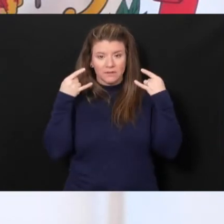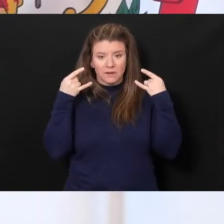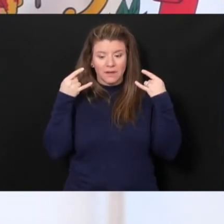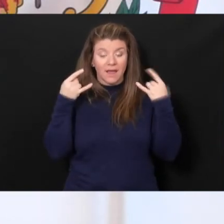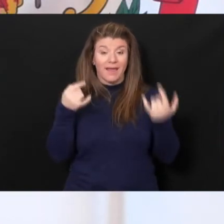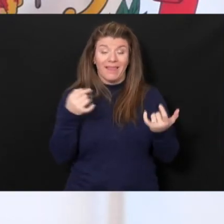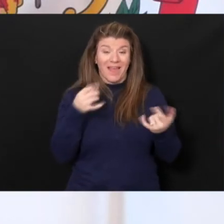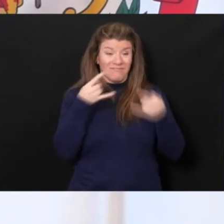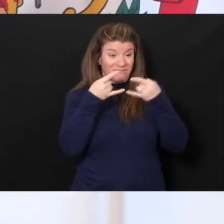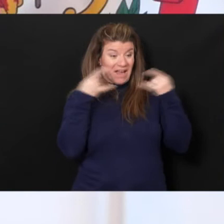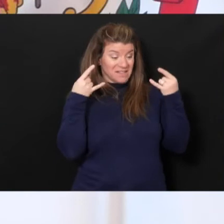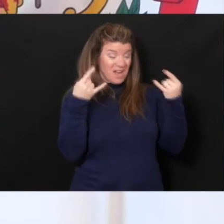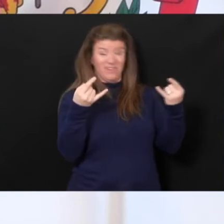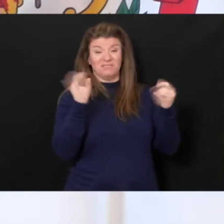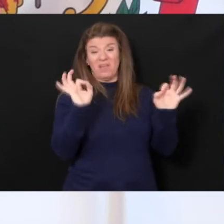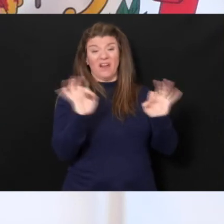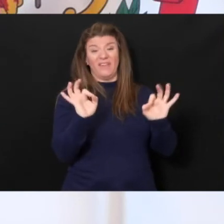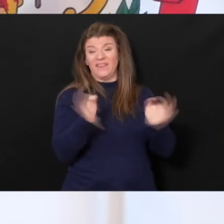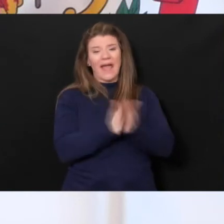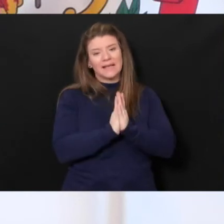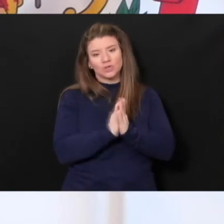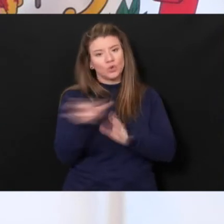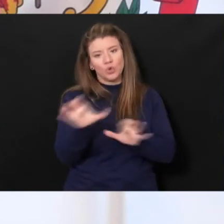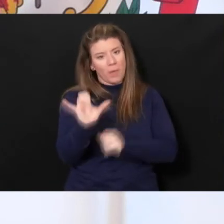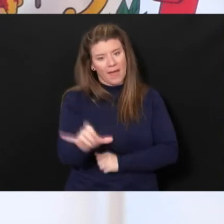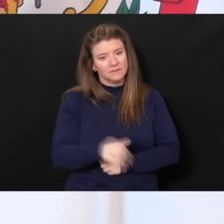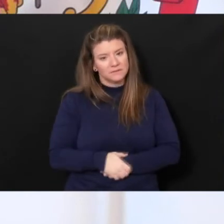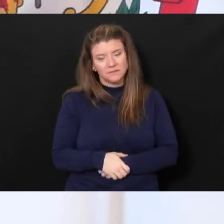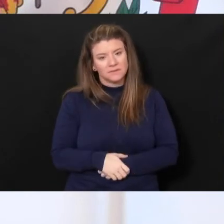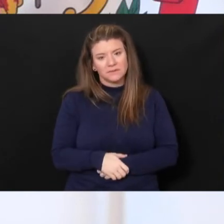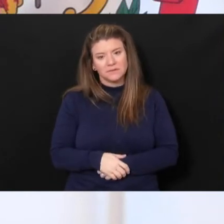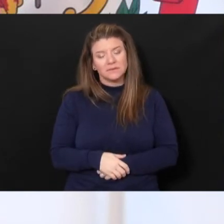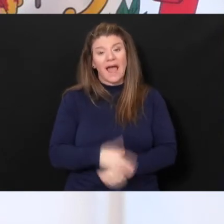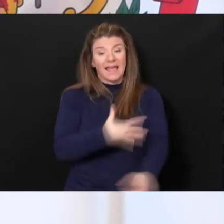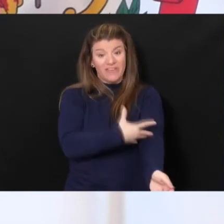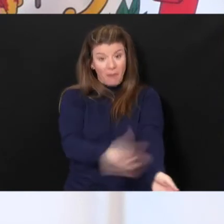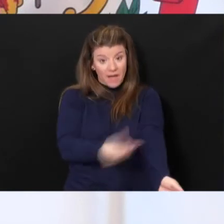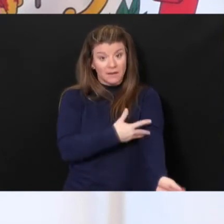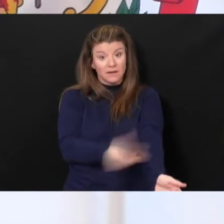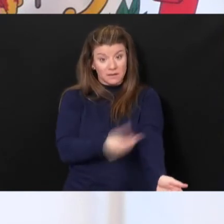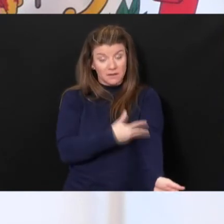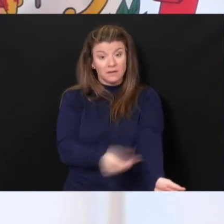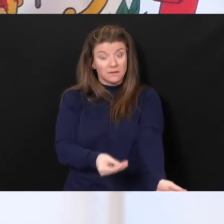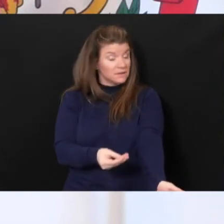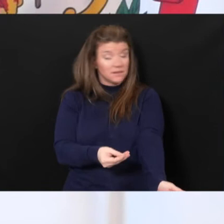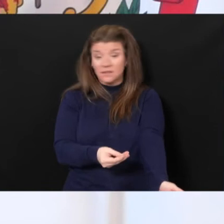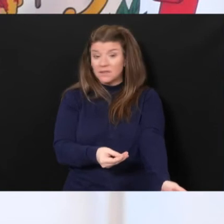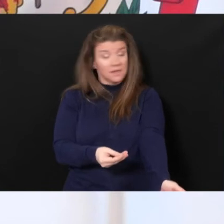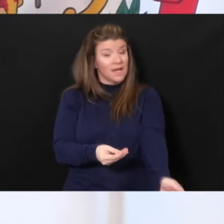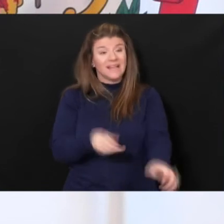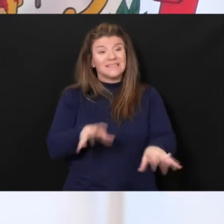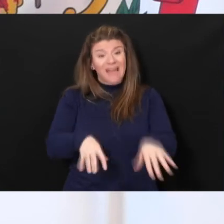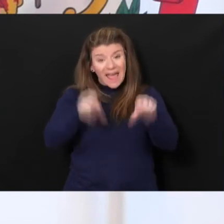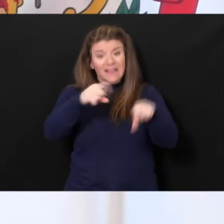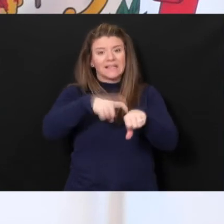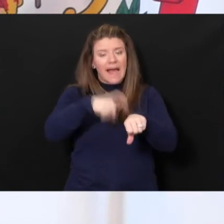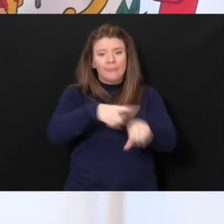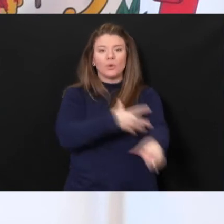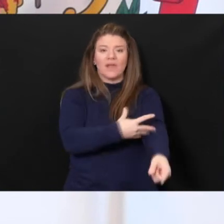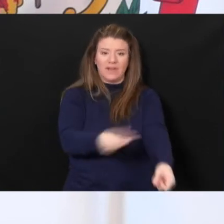to ask, is it? It's really not much to ask. I ask you to give blood, to absolutely take the time to give blood.